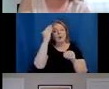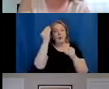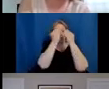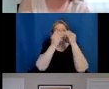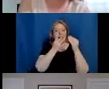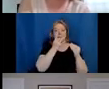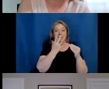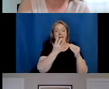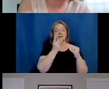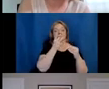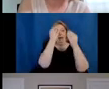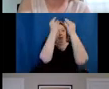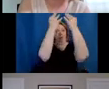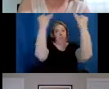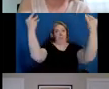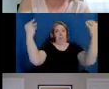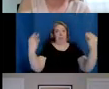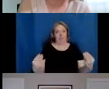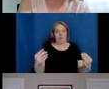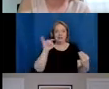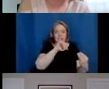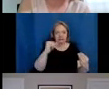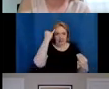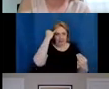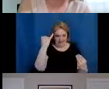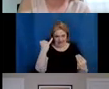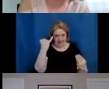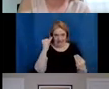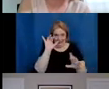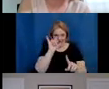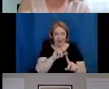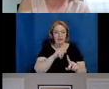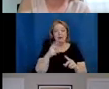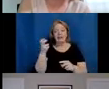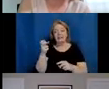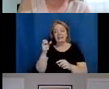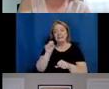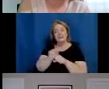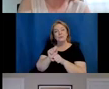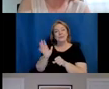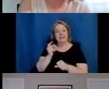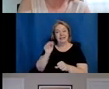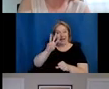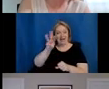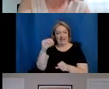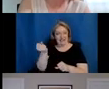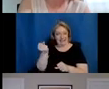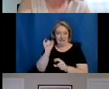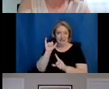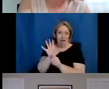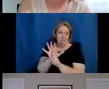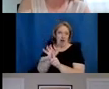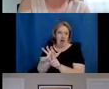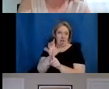Gross also was working with architects at a time in the 60s when fluorescents were all the rage. So we also